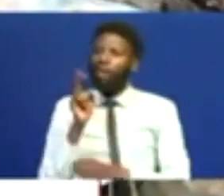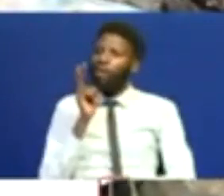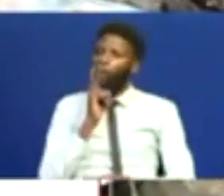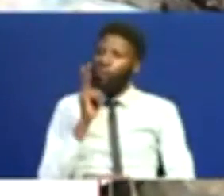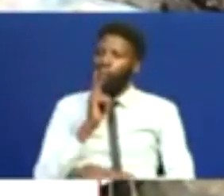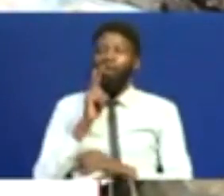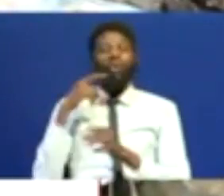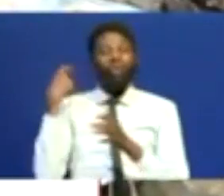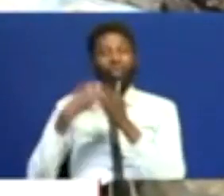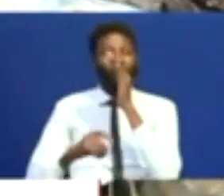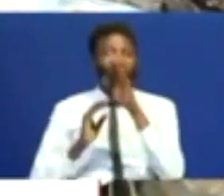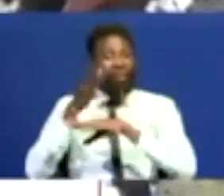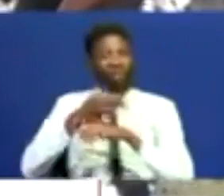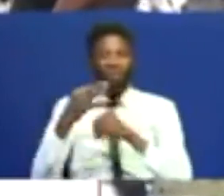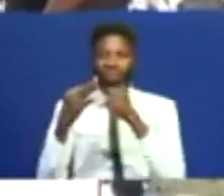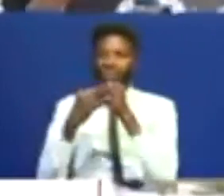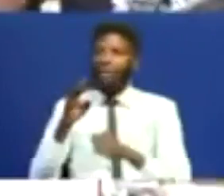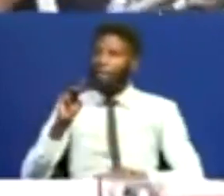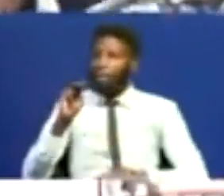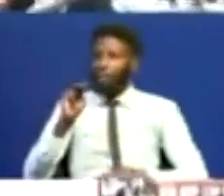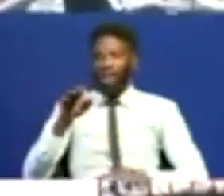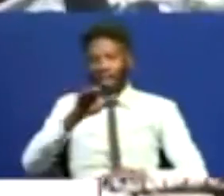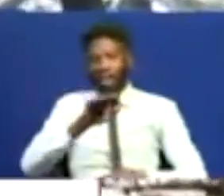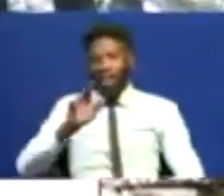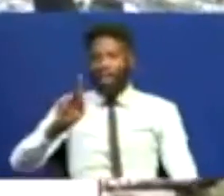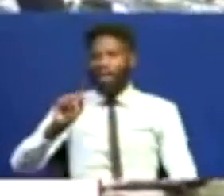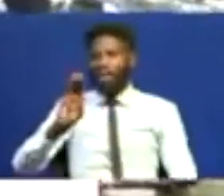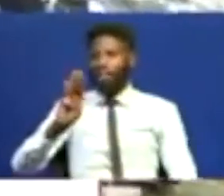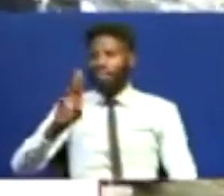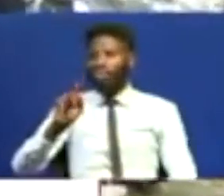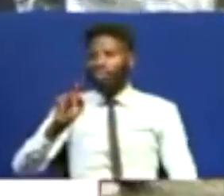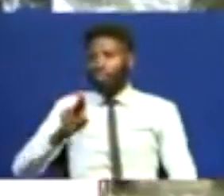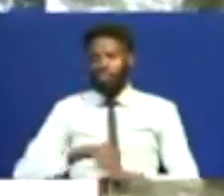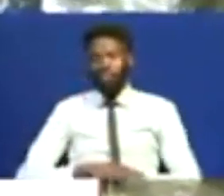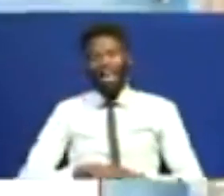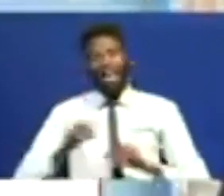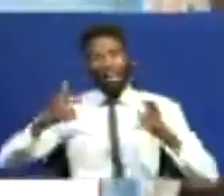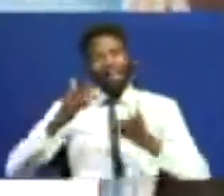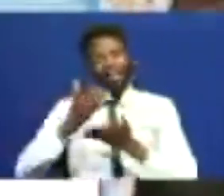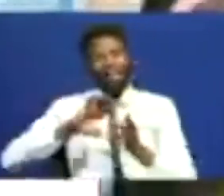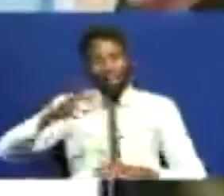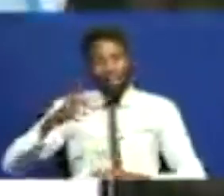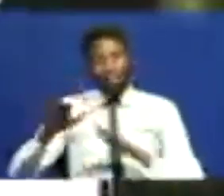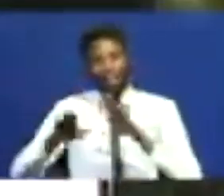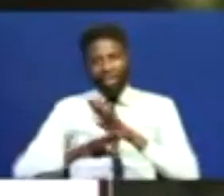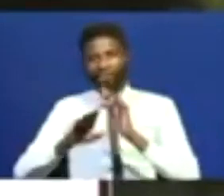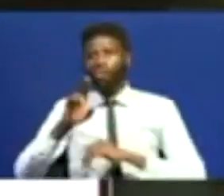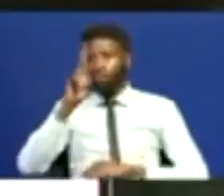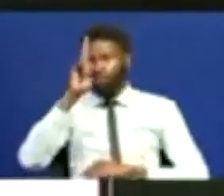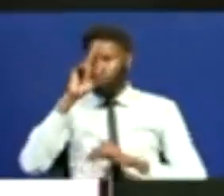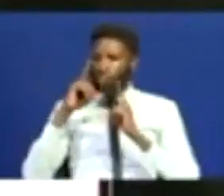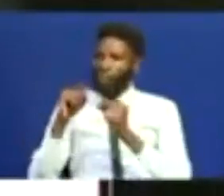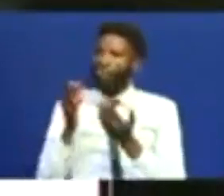than 8 million shillings in Kabuku. Limuru Sub-County Deputy Police Commander Paul Yator said the cigarettes were wrapped